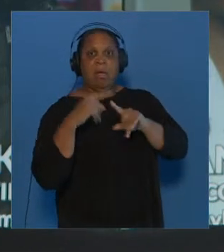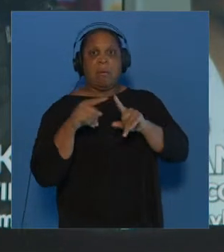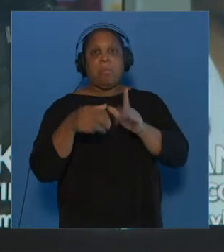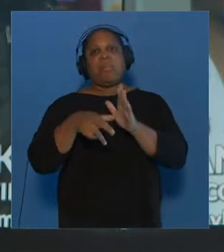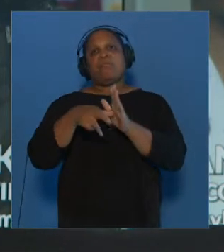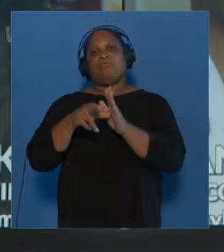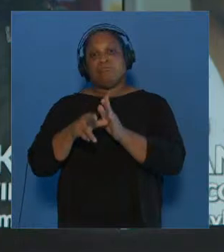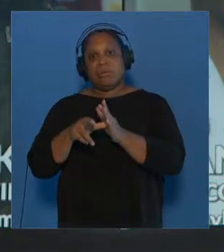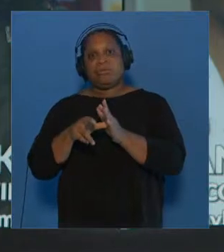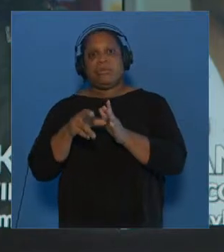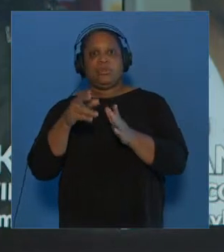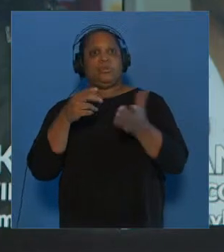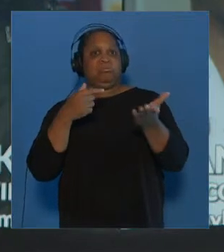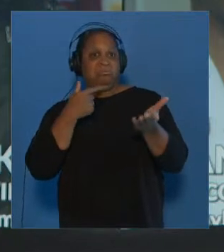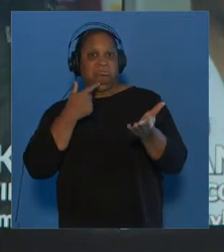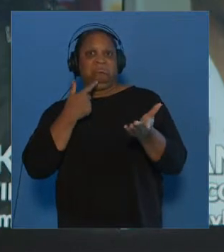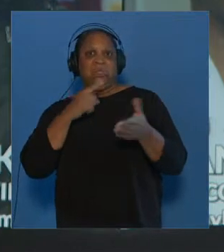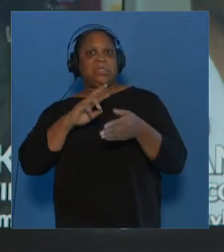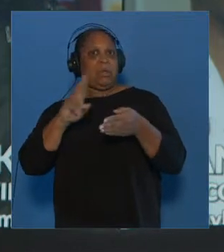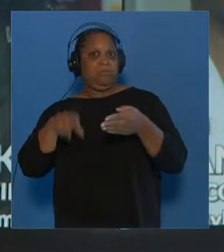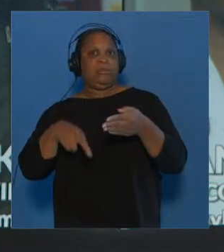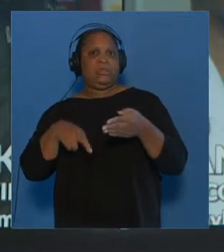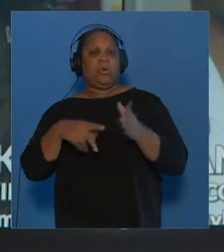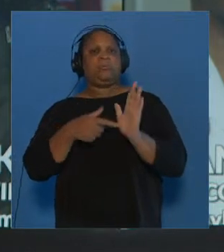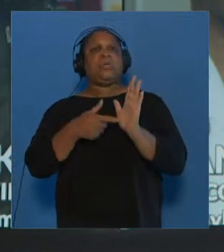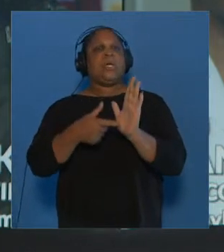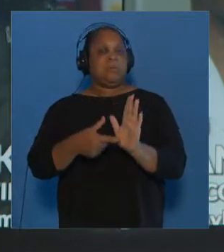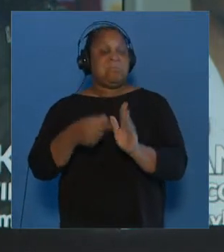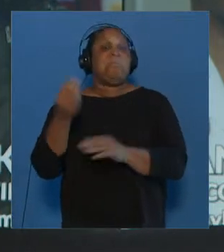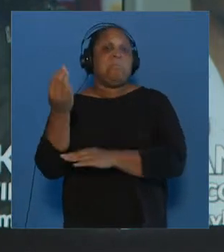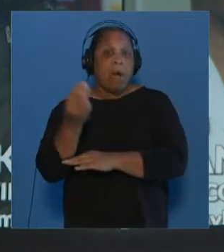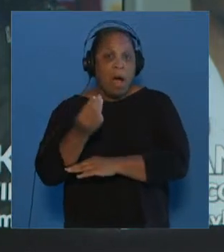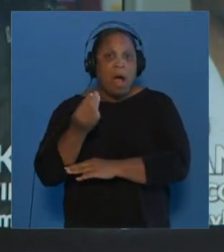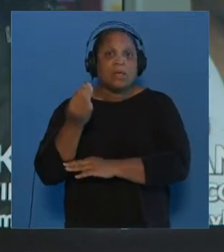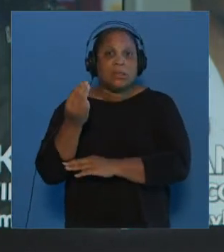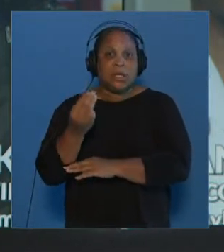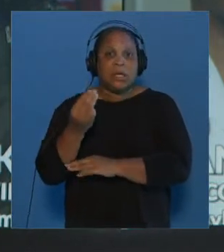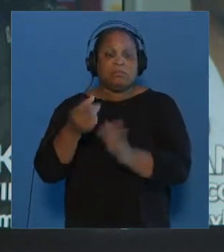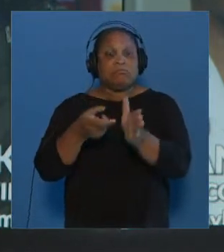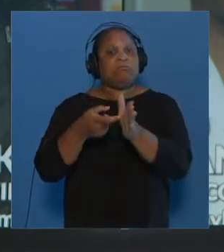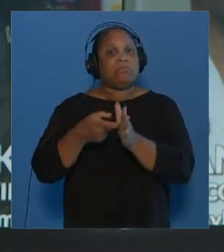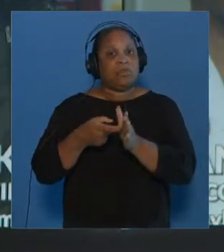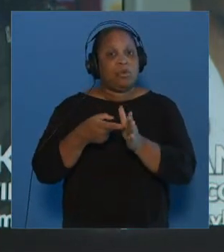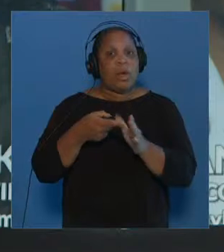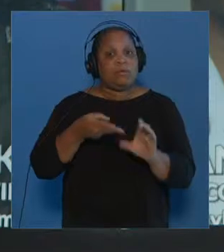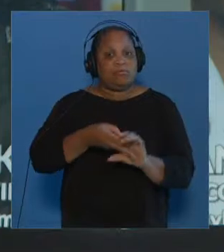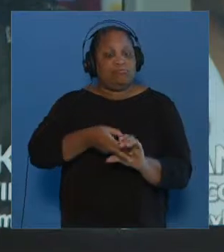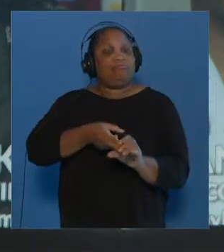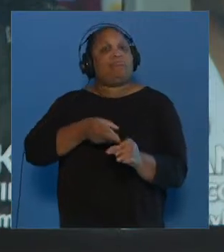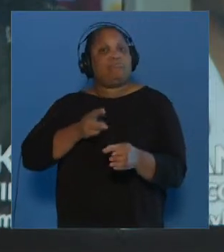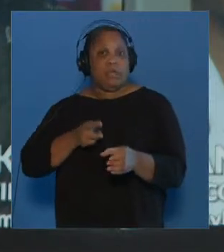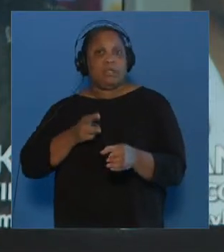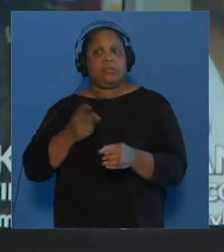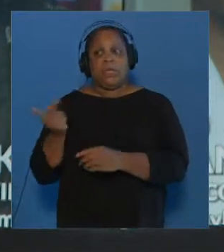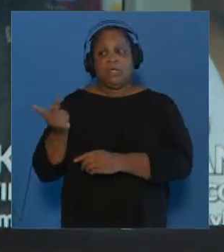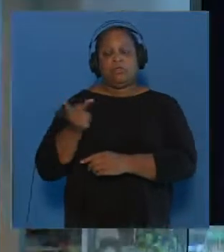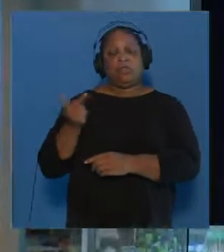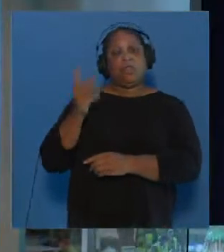had resulted, as I had said, and indicated on Monday in the request of the resignation for two ministers of the